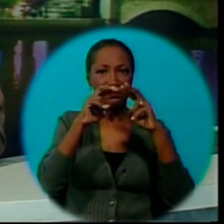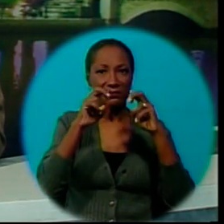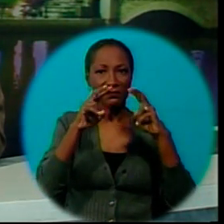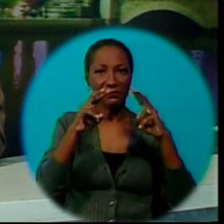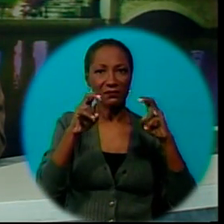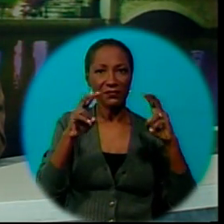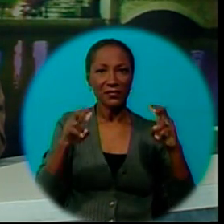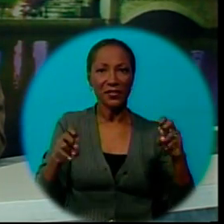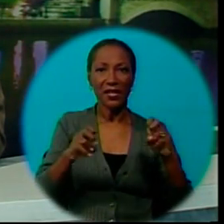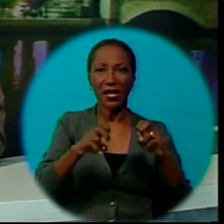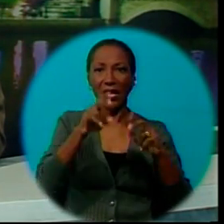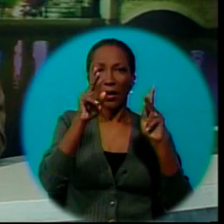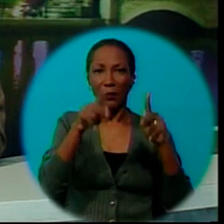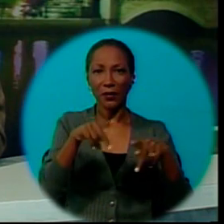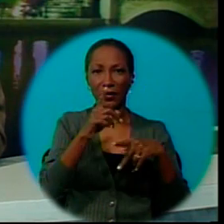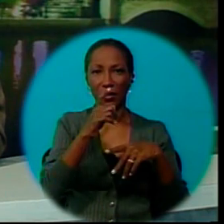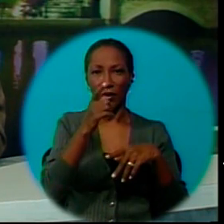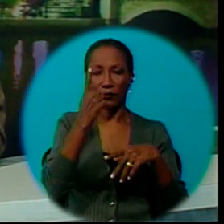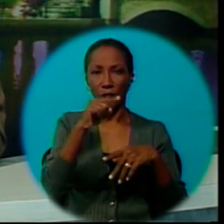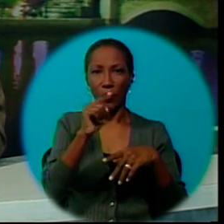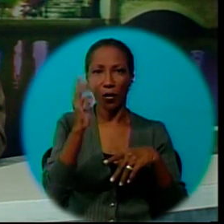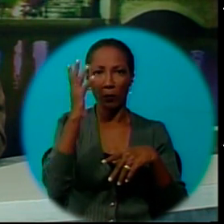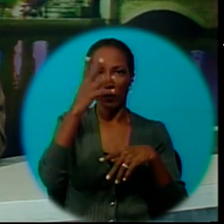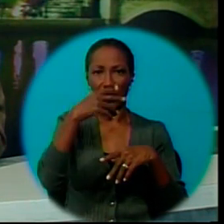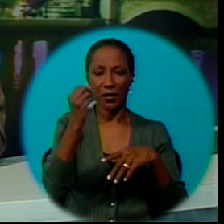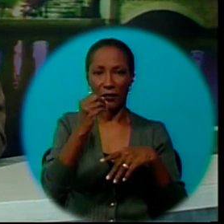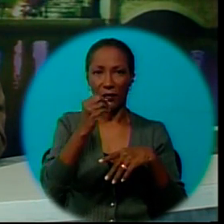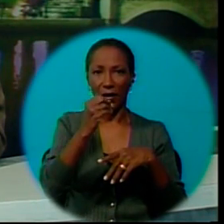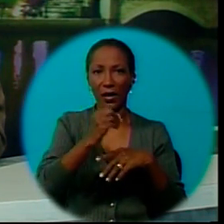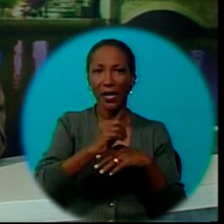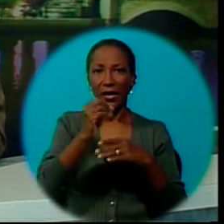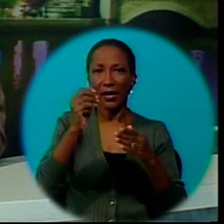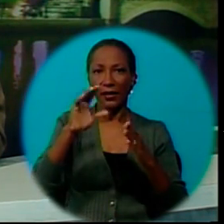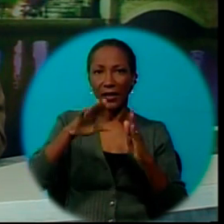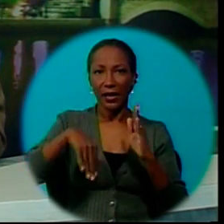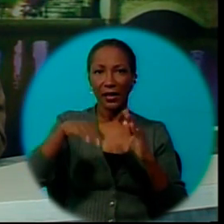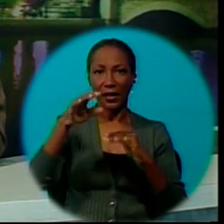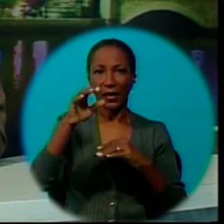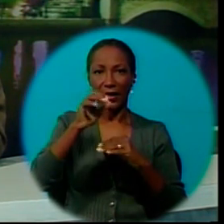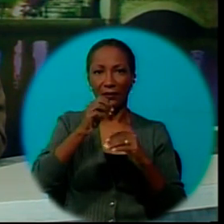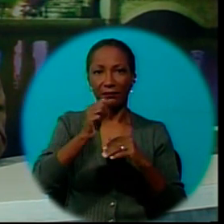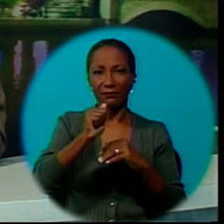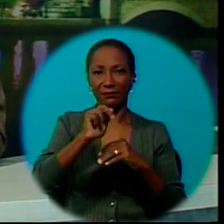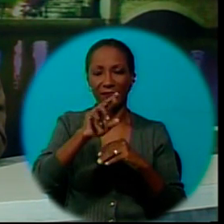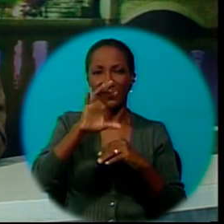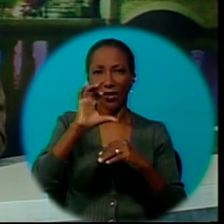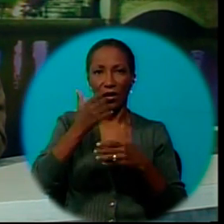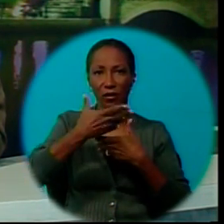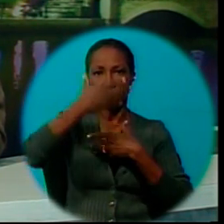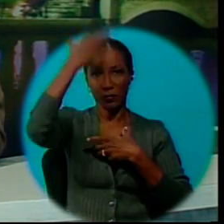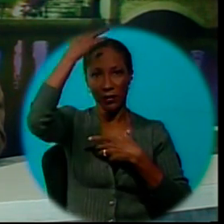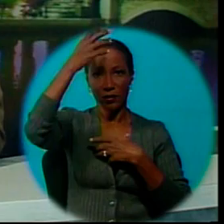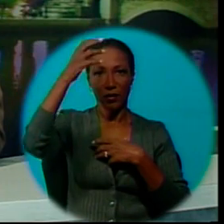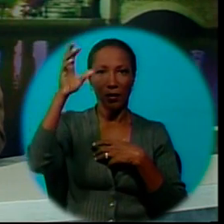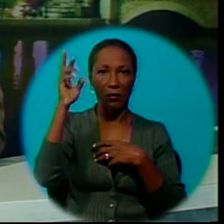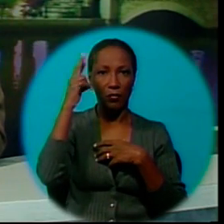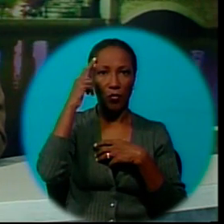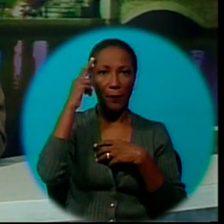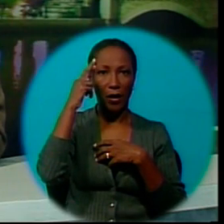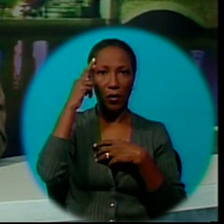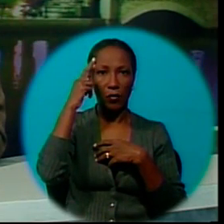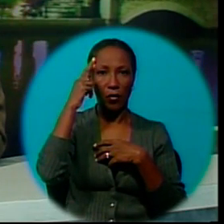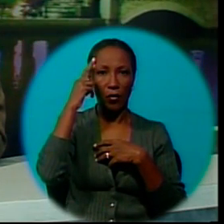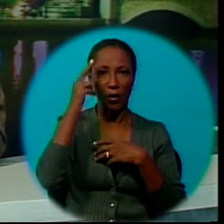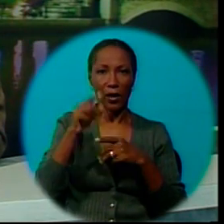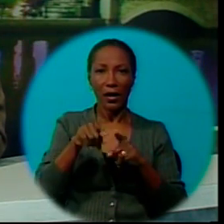beatification in the Catholic Church, the late Archbishop Monsignor Oscar Romero. It comes as a lecture is scheduled to be delivered